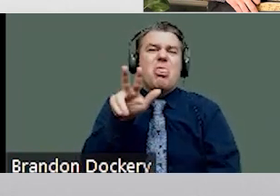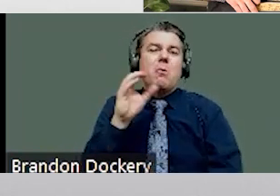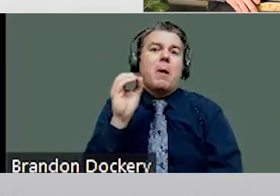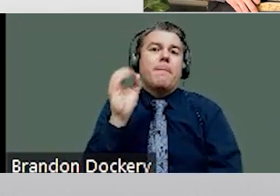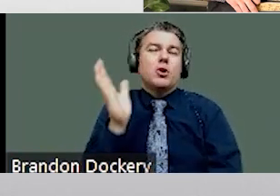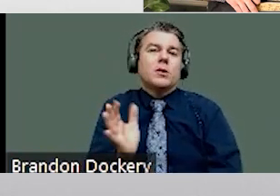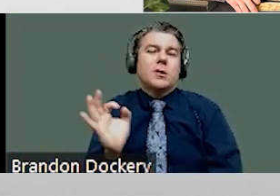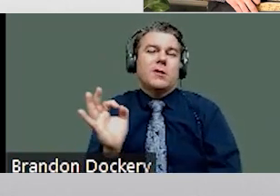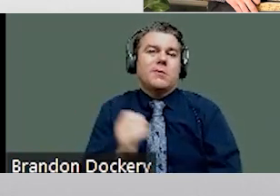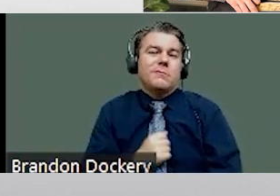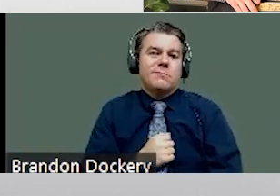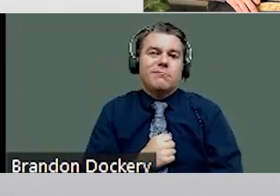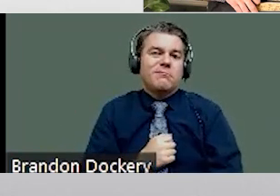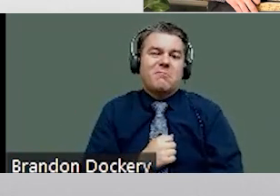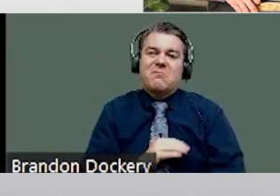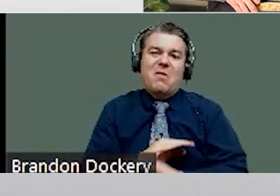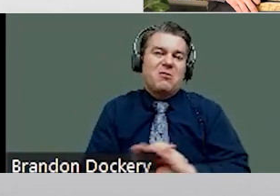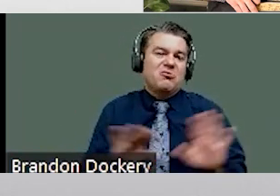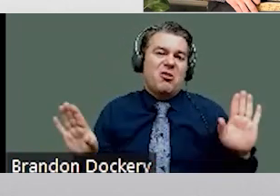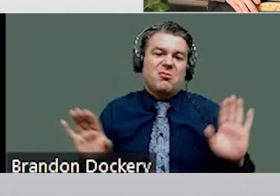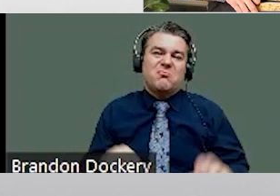the 14C certificates.